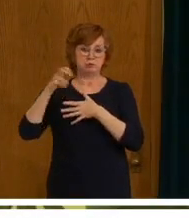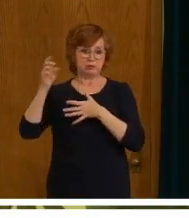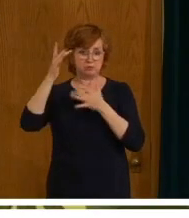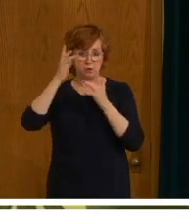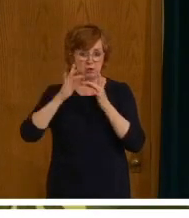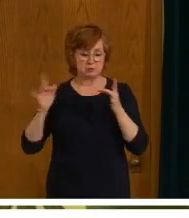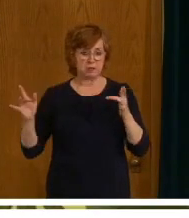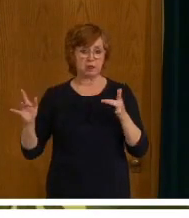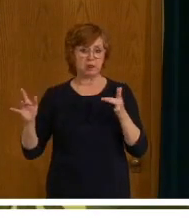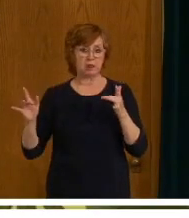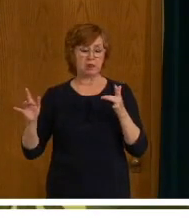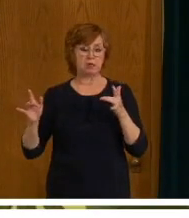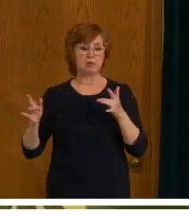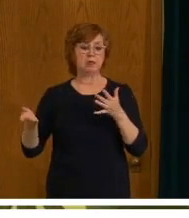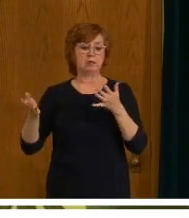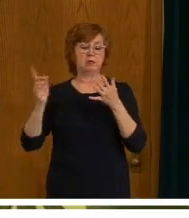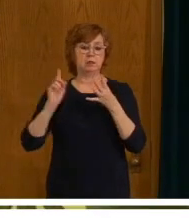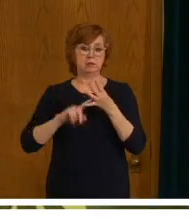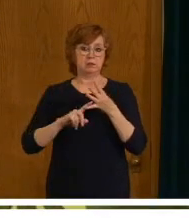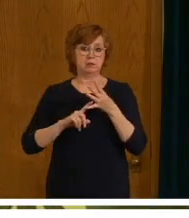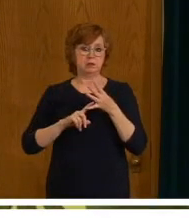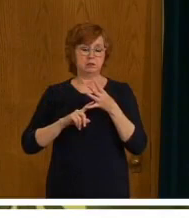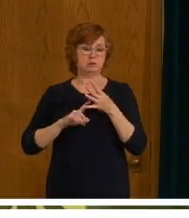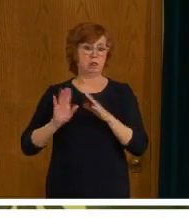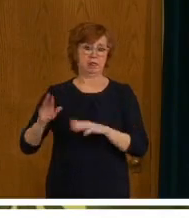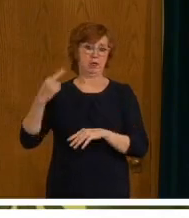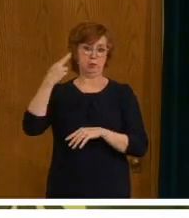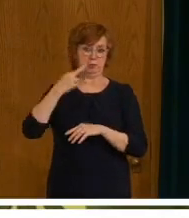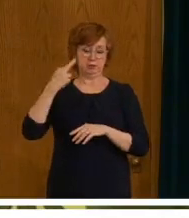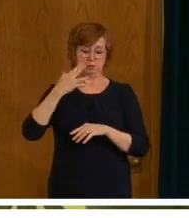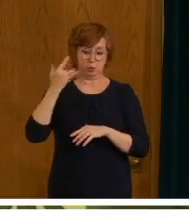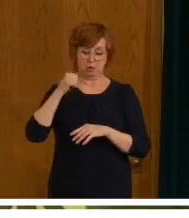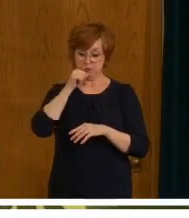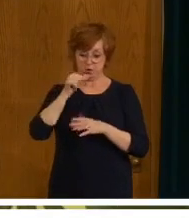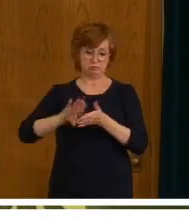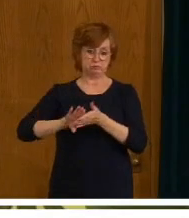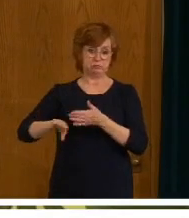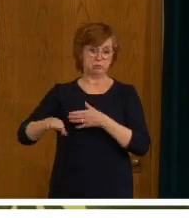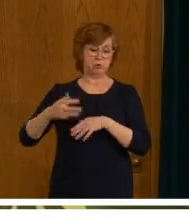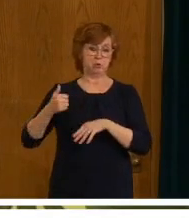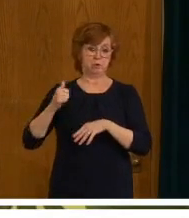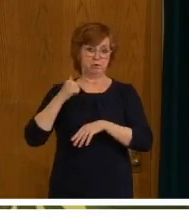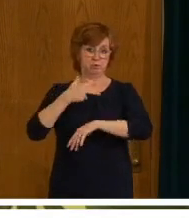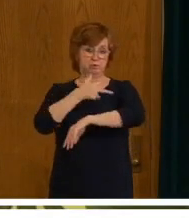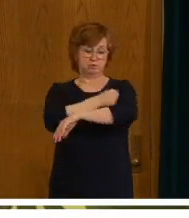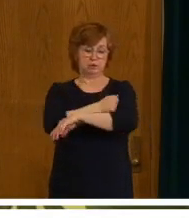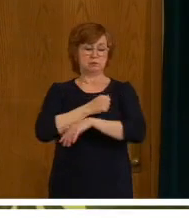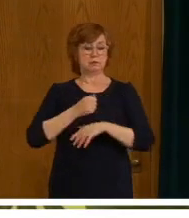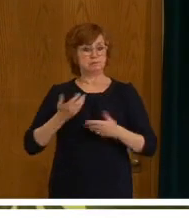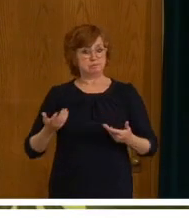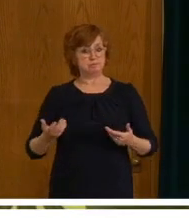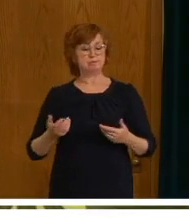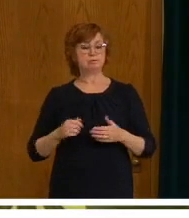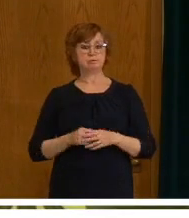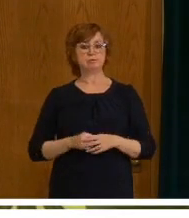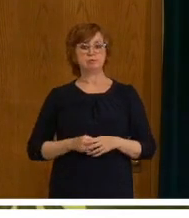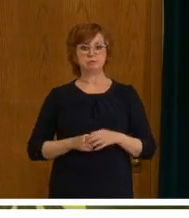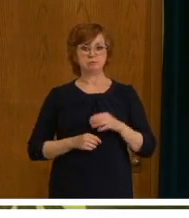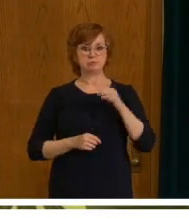hospitals due to COVID and due to whatever the reason is for them those individuals not being